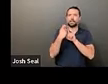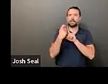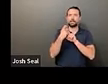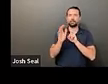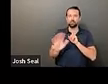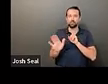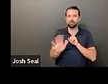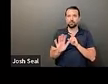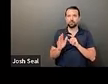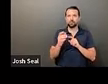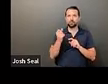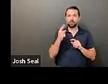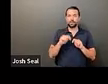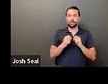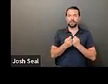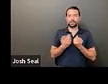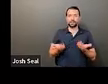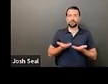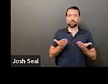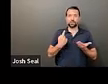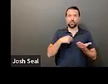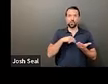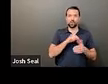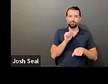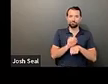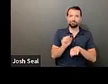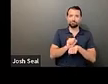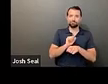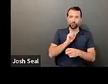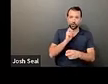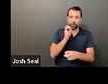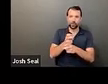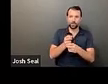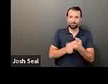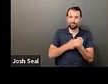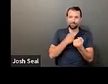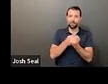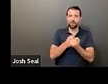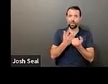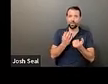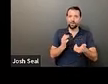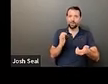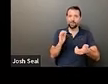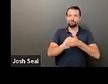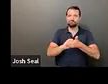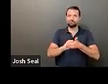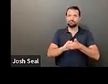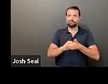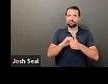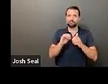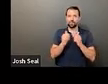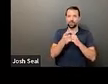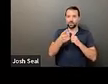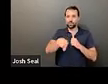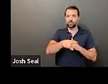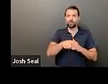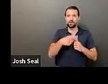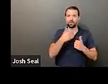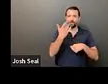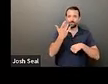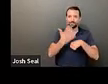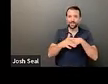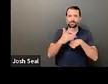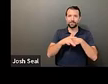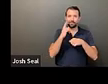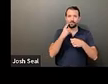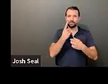and we want you to know that we are part of your team and we want to support you. and we want to be available to you. And we work